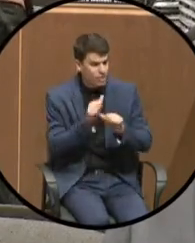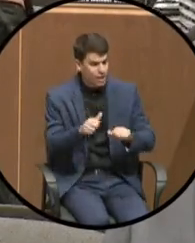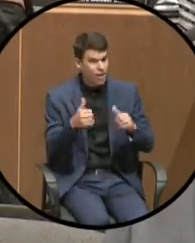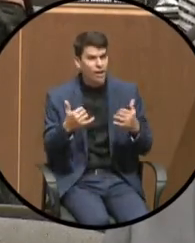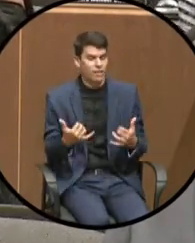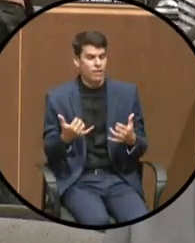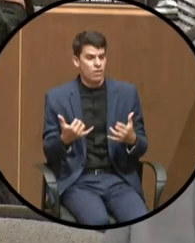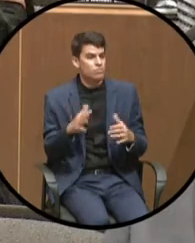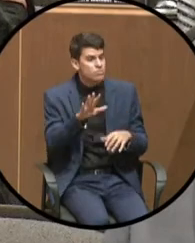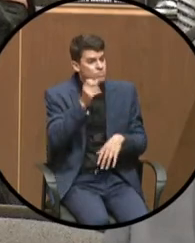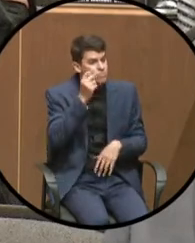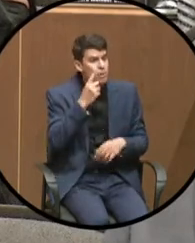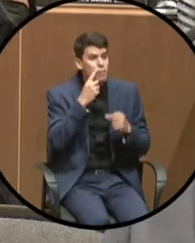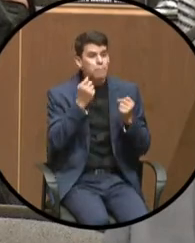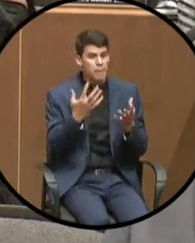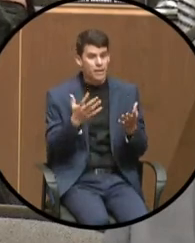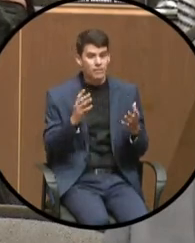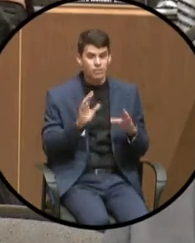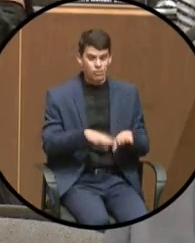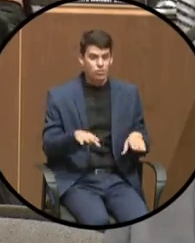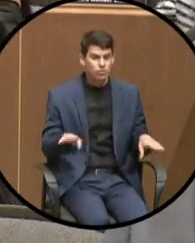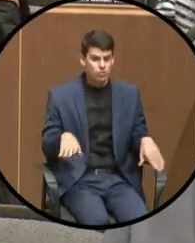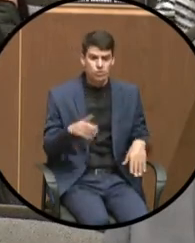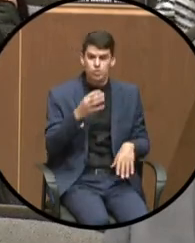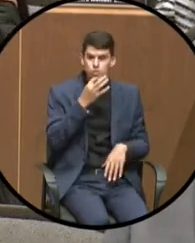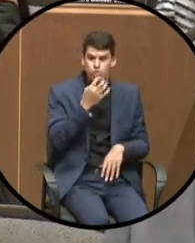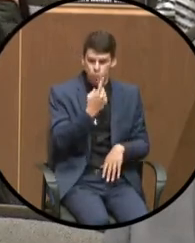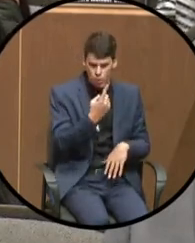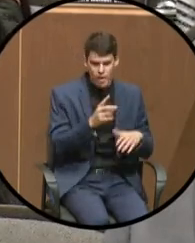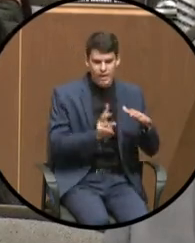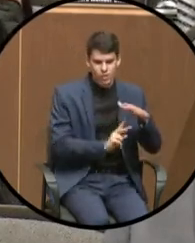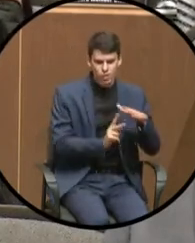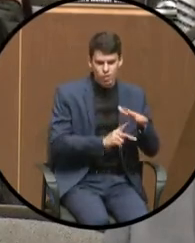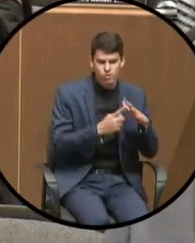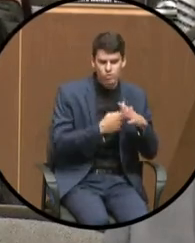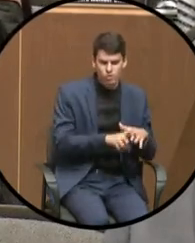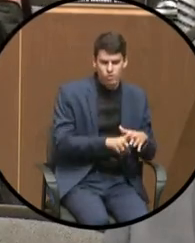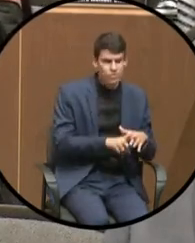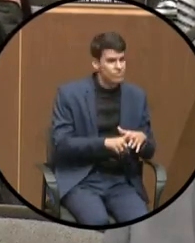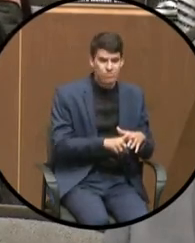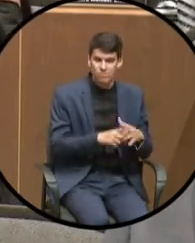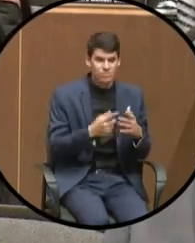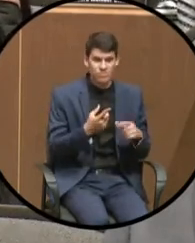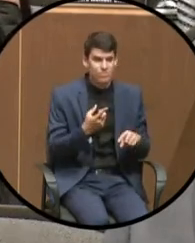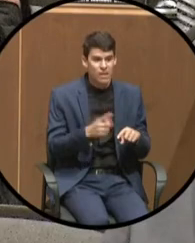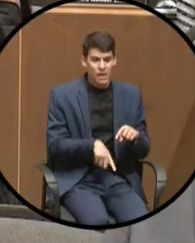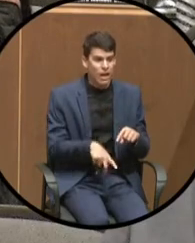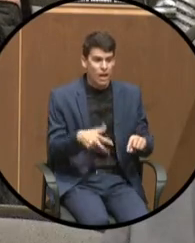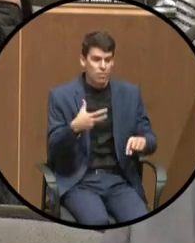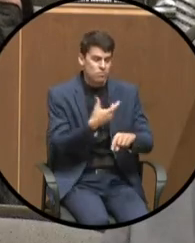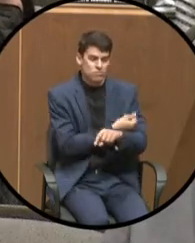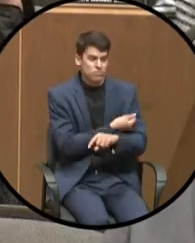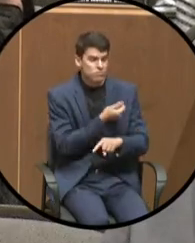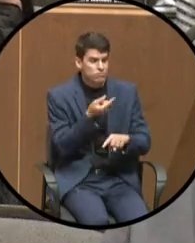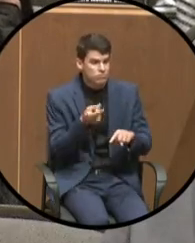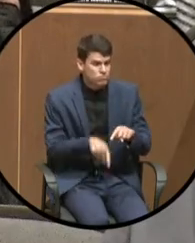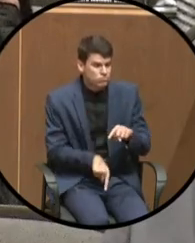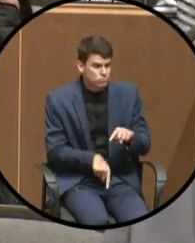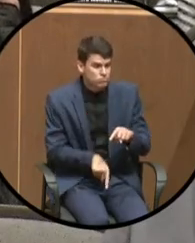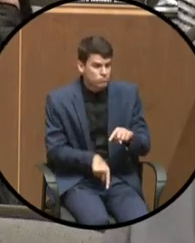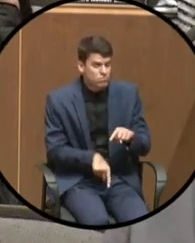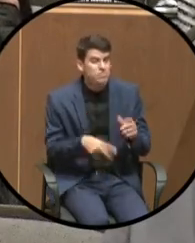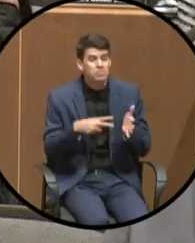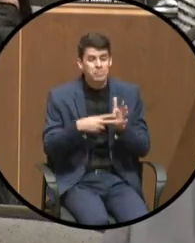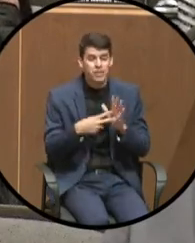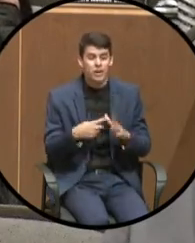our children, including two of my own, one who starts kindergarten this year, are not currently able to protect themselves with a vaccine. They